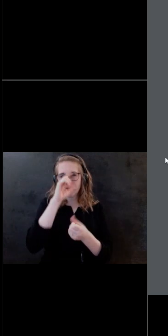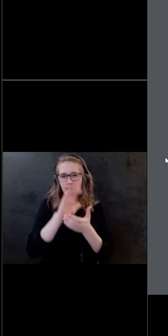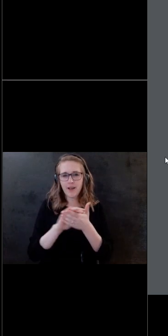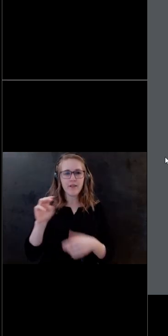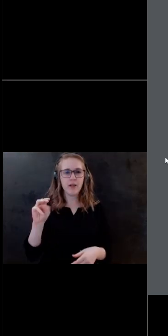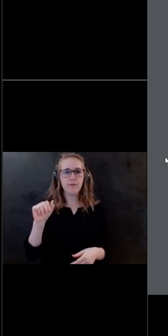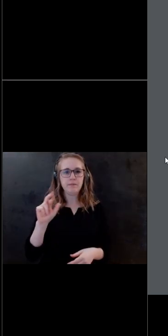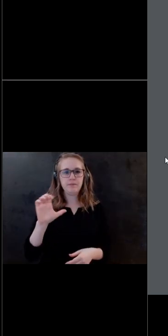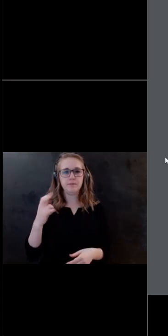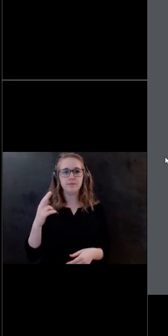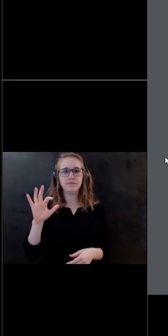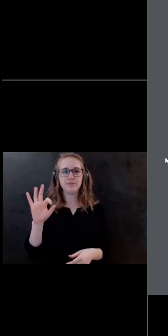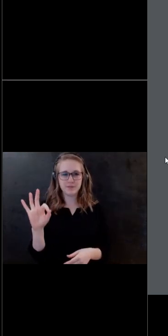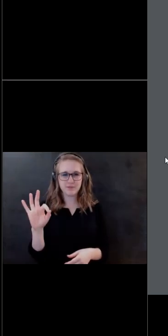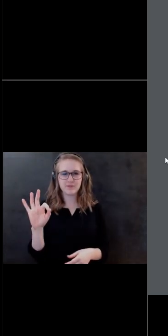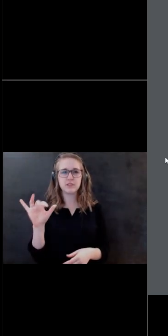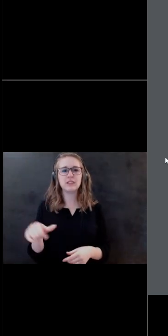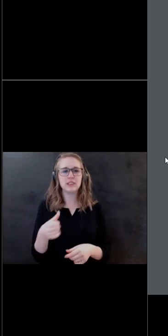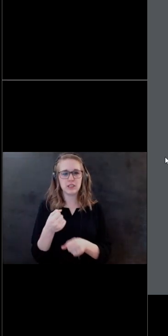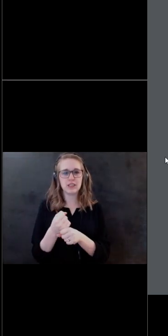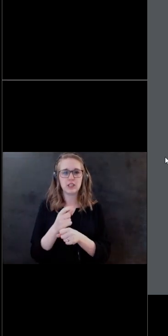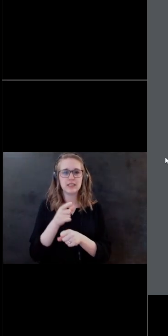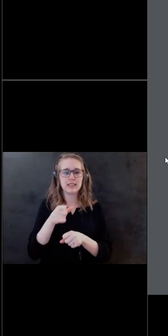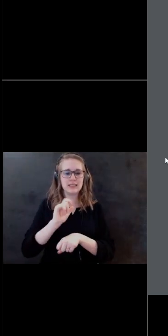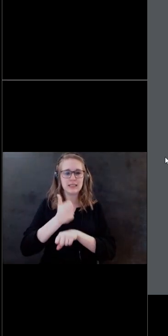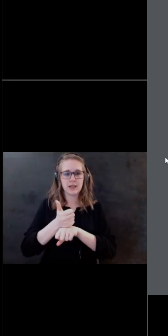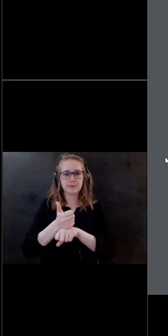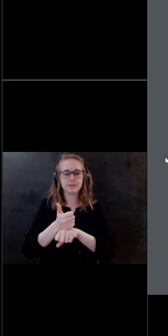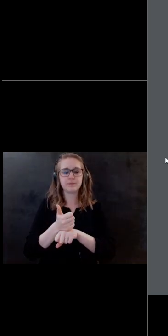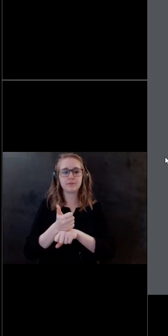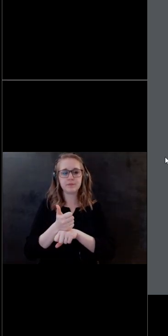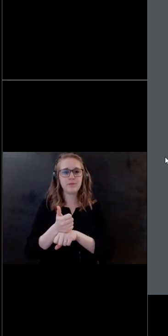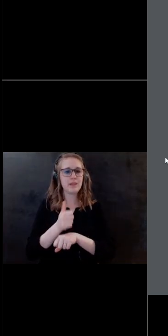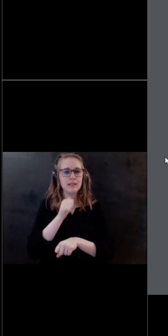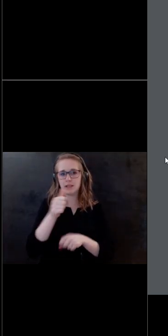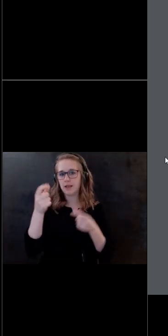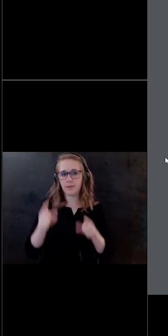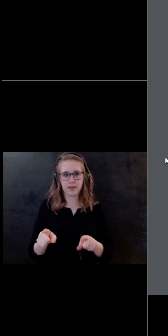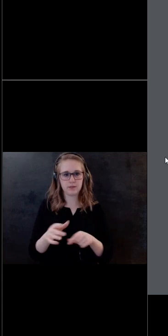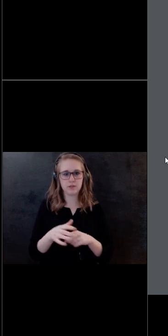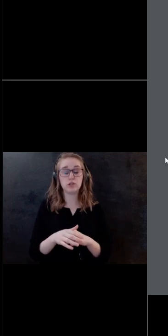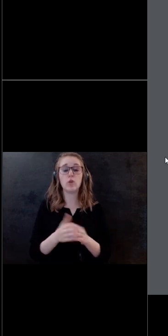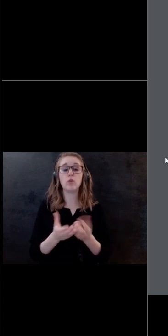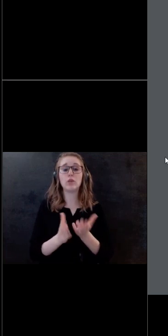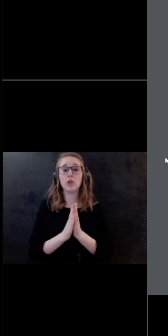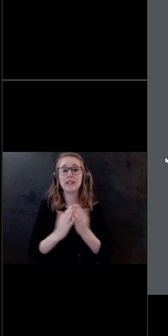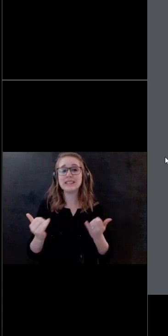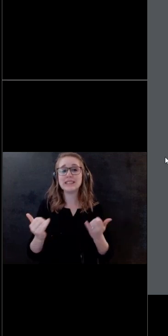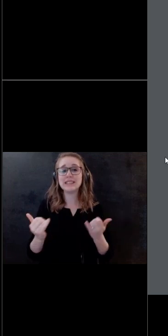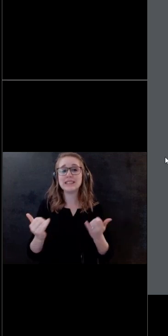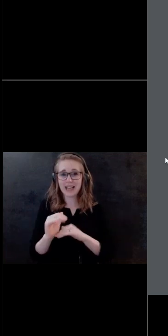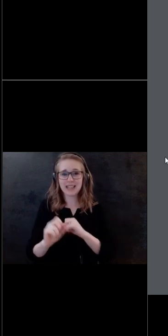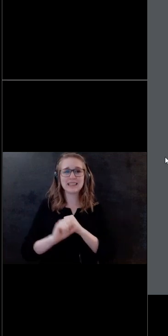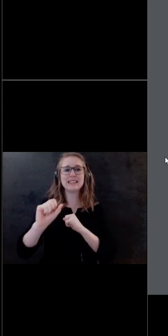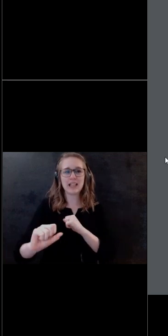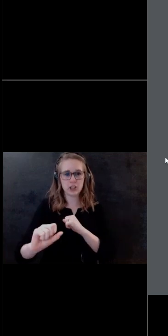was the date for this to be coming into play. That has not happened. And so the request tonight is for an extension